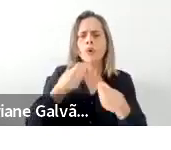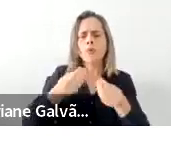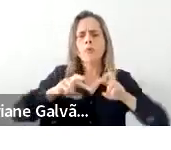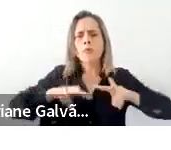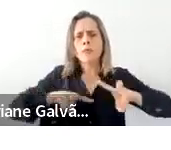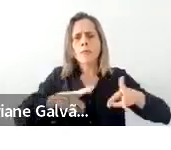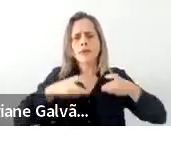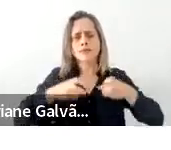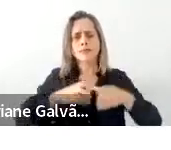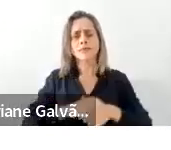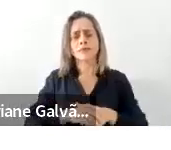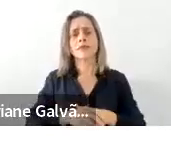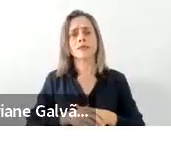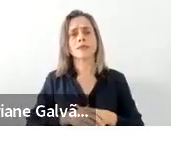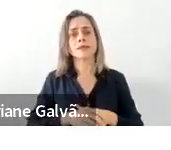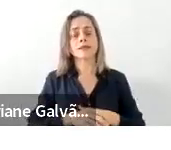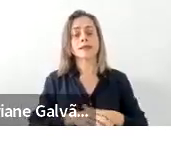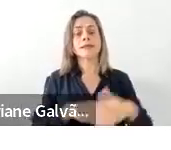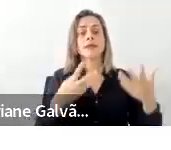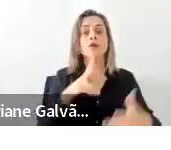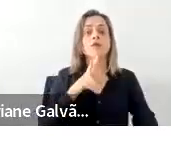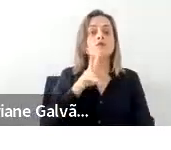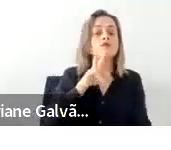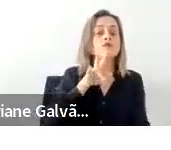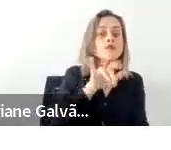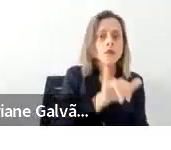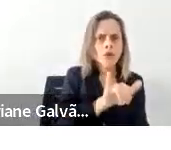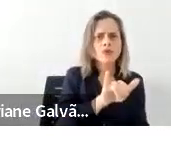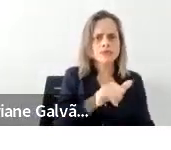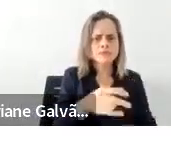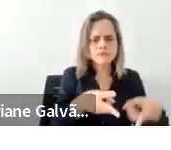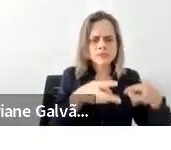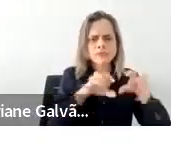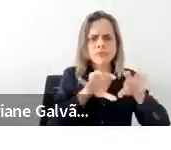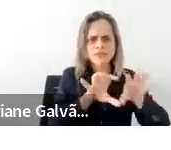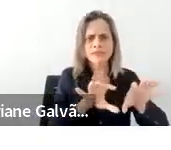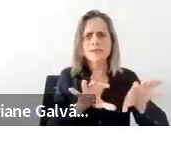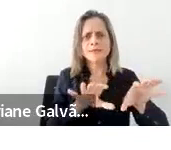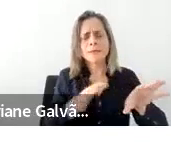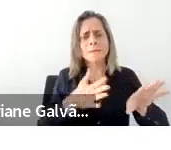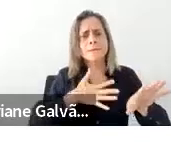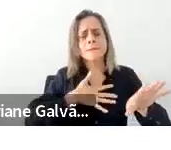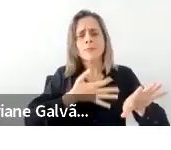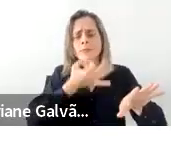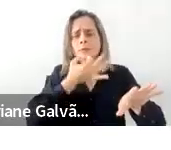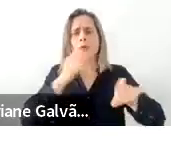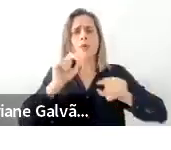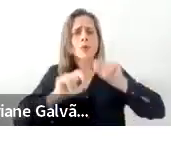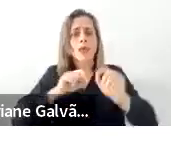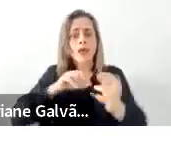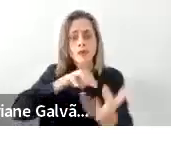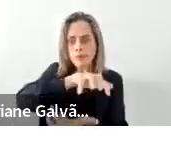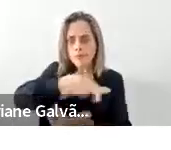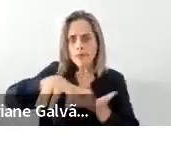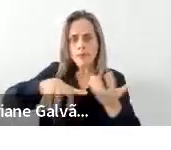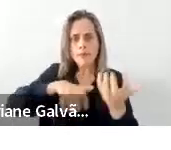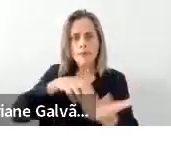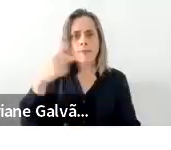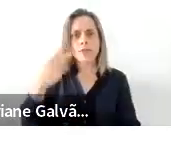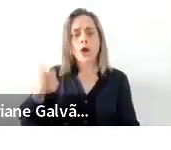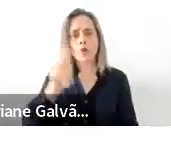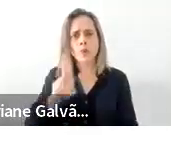itself from a particular angle, to feel its daring